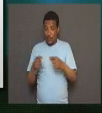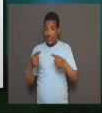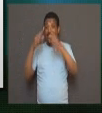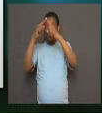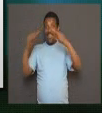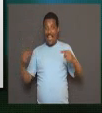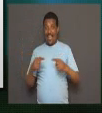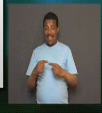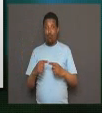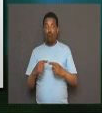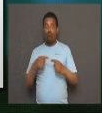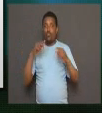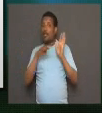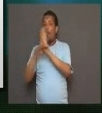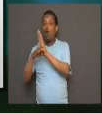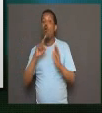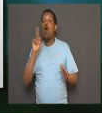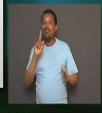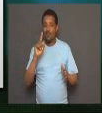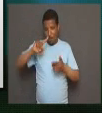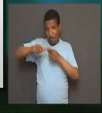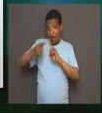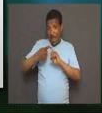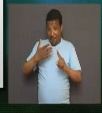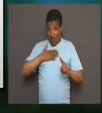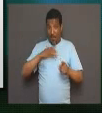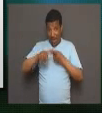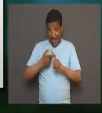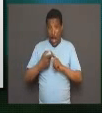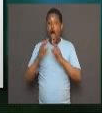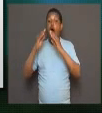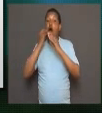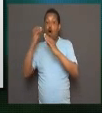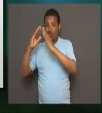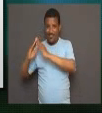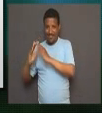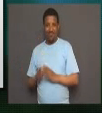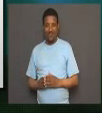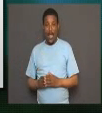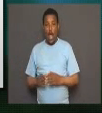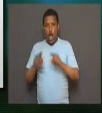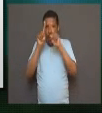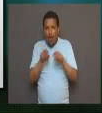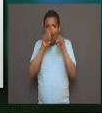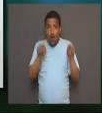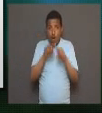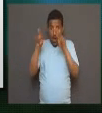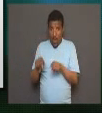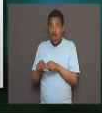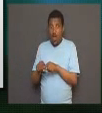triangle represents my friend's house. The cluster of